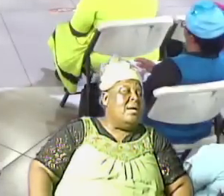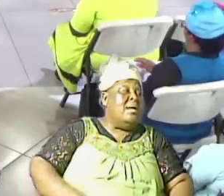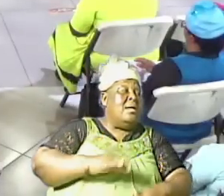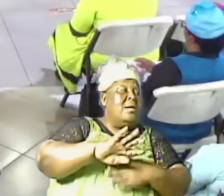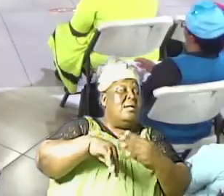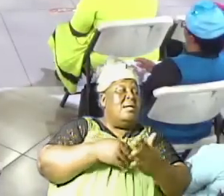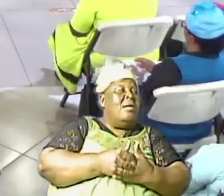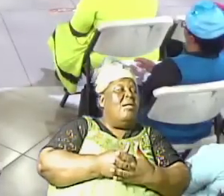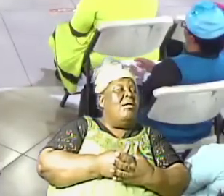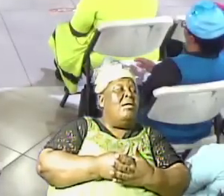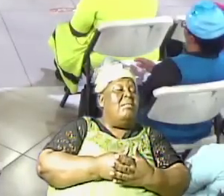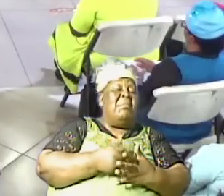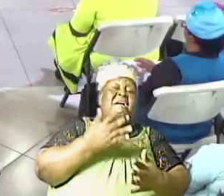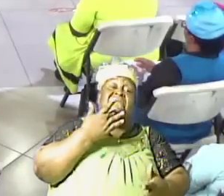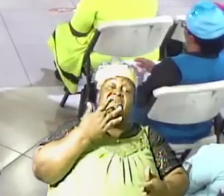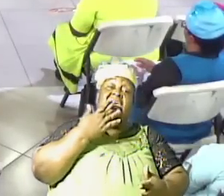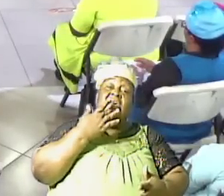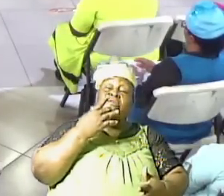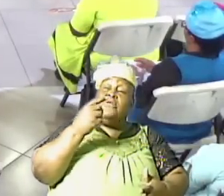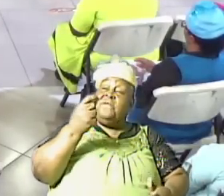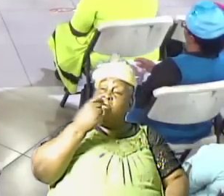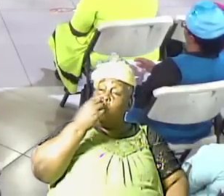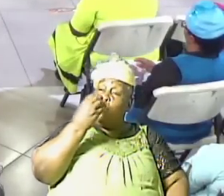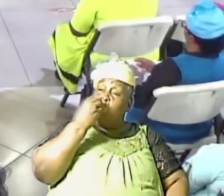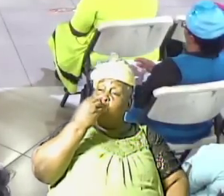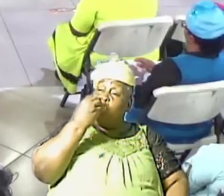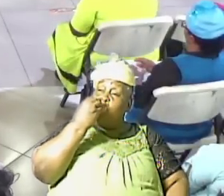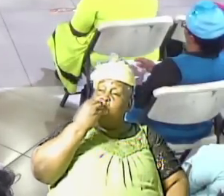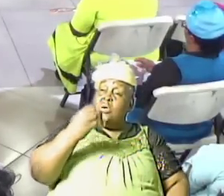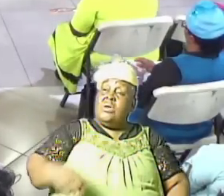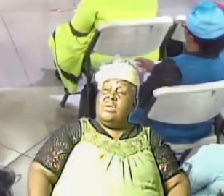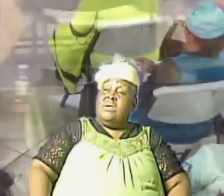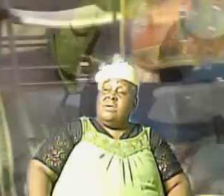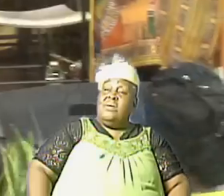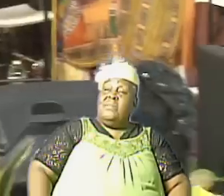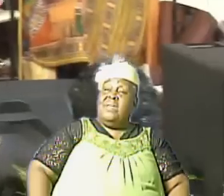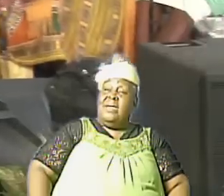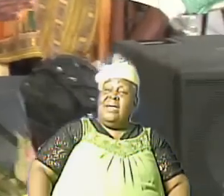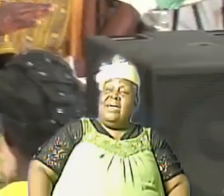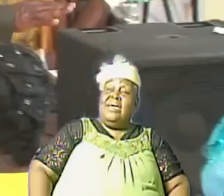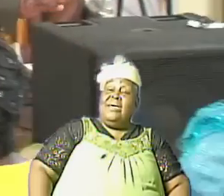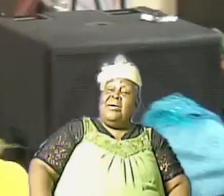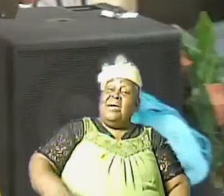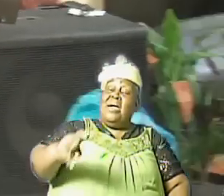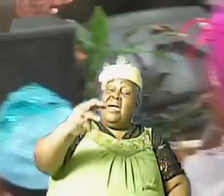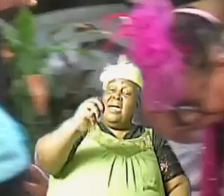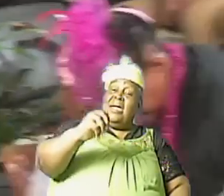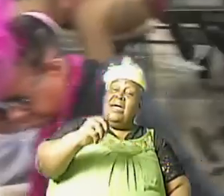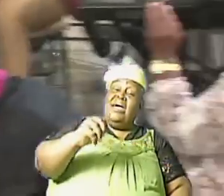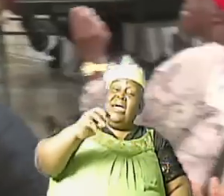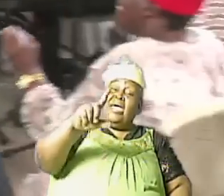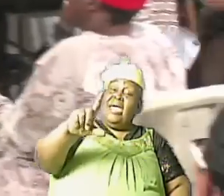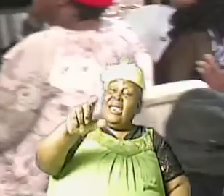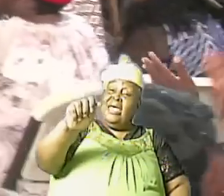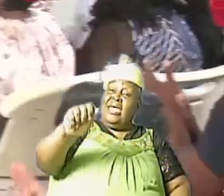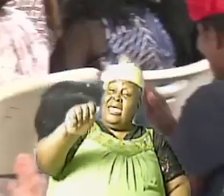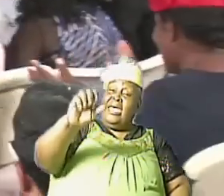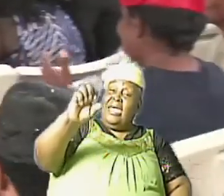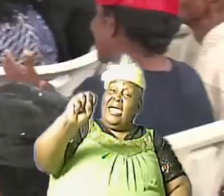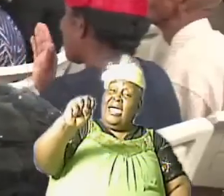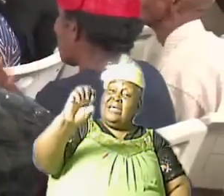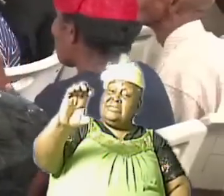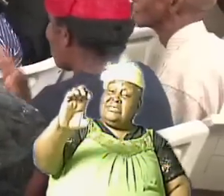When all we could eat, my favorite meal until today is Lasco mackerel and rice.